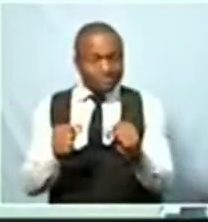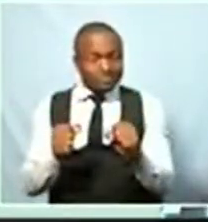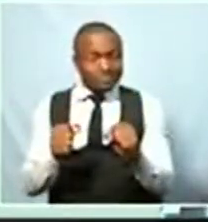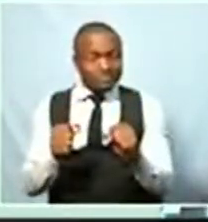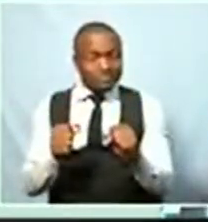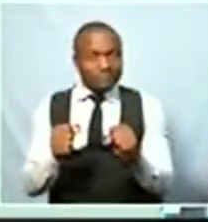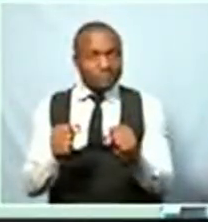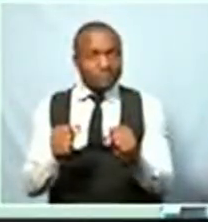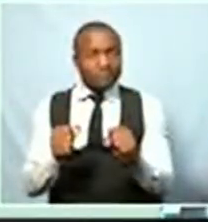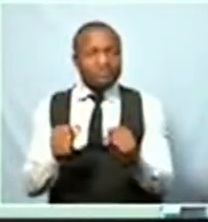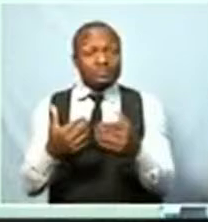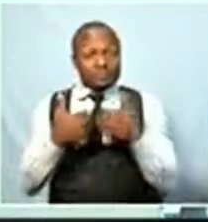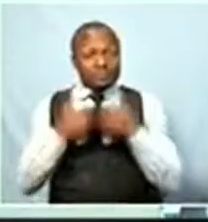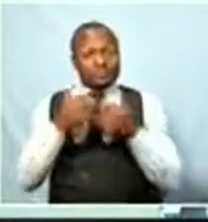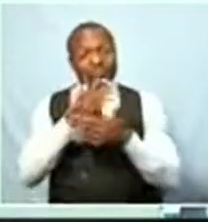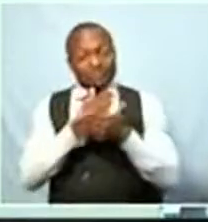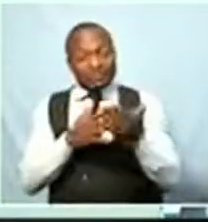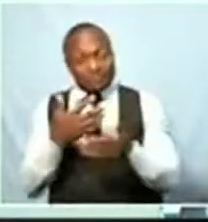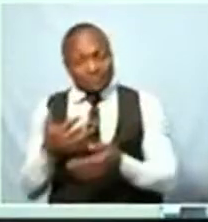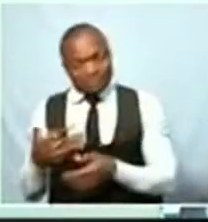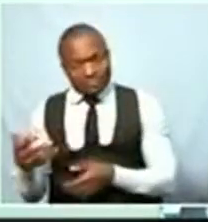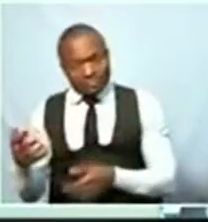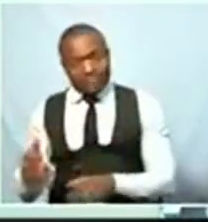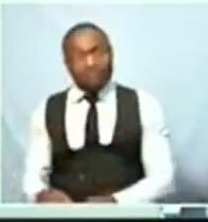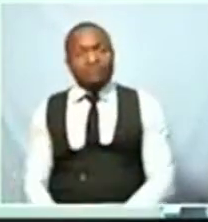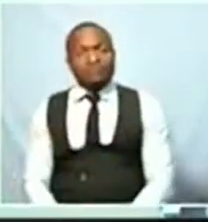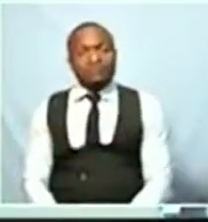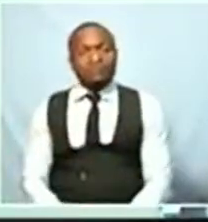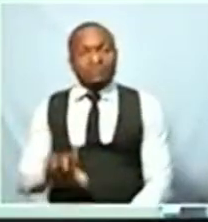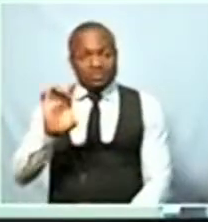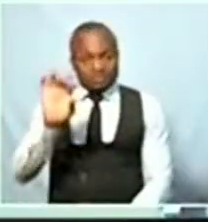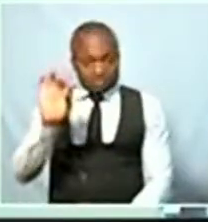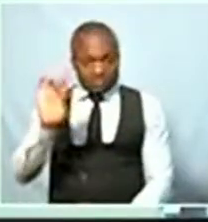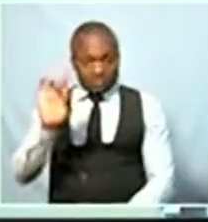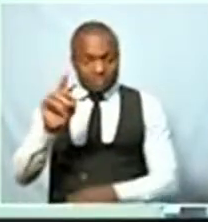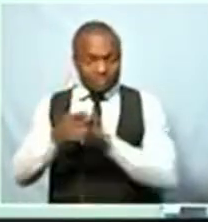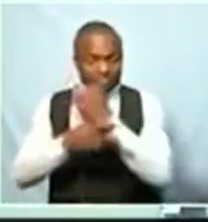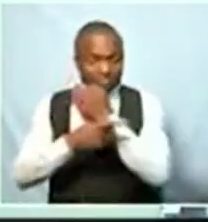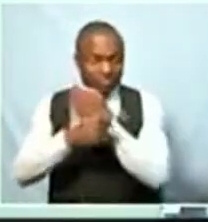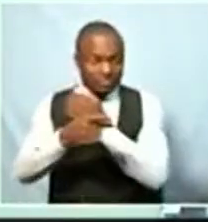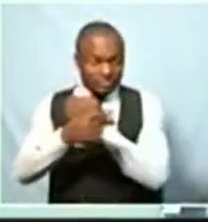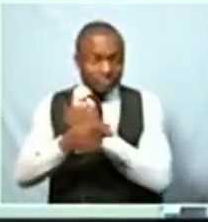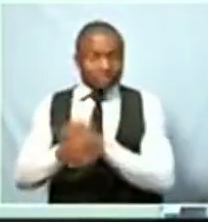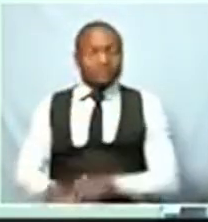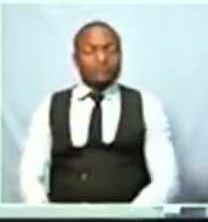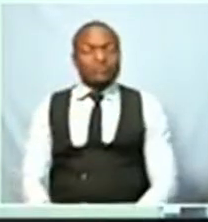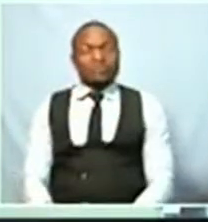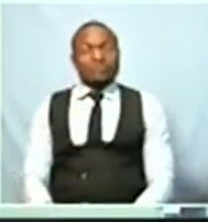We basically have something like 8 departments: